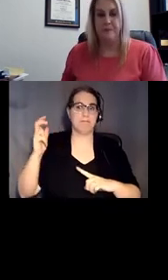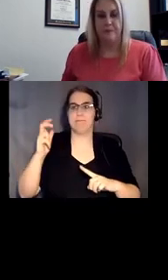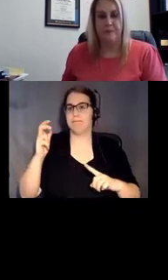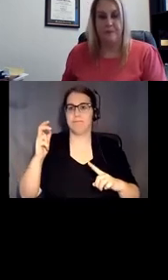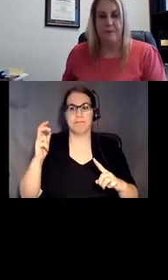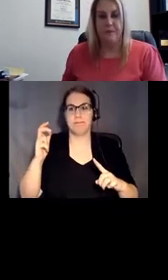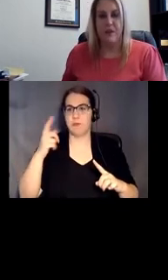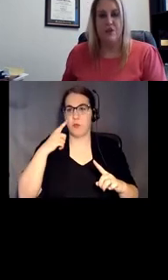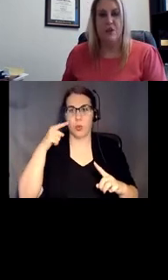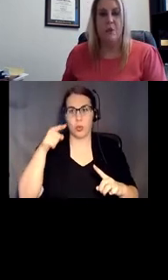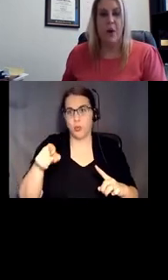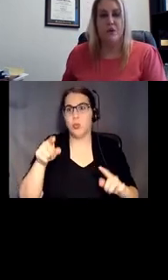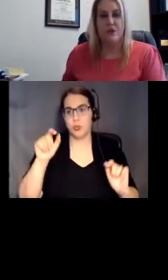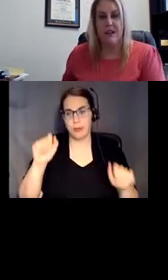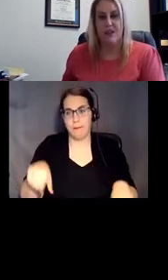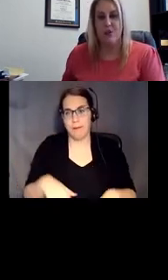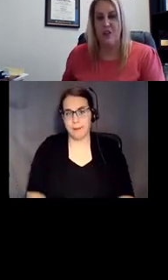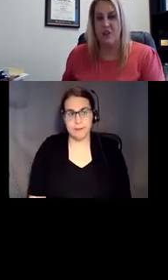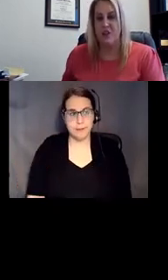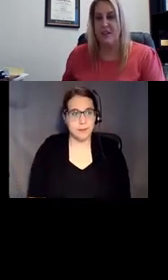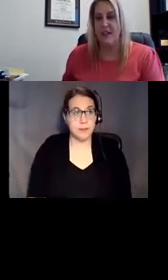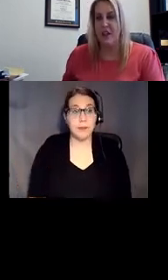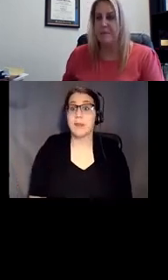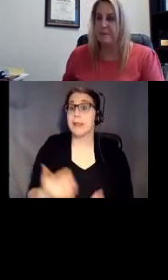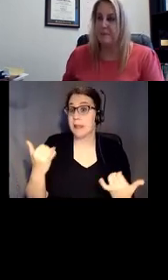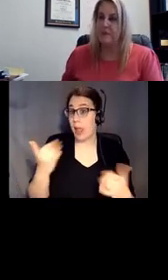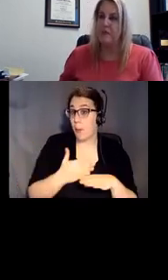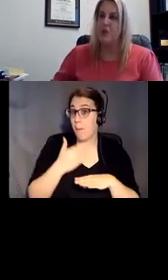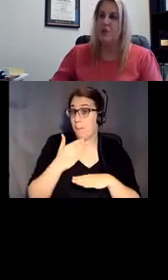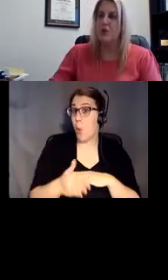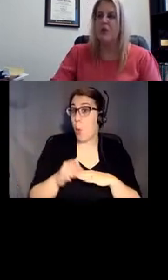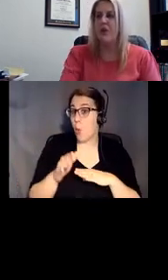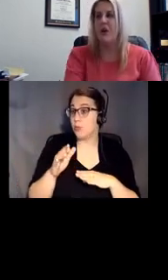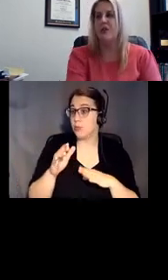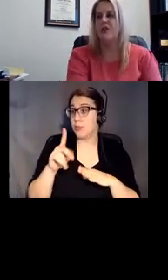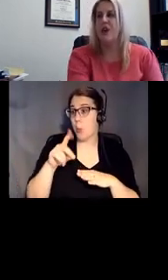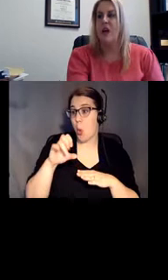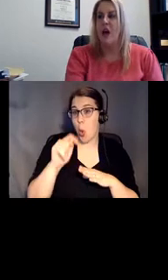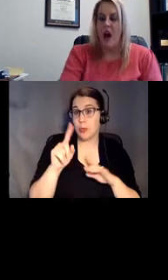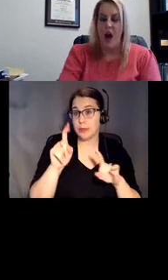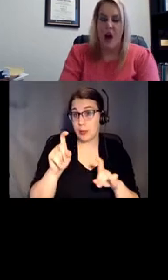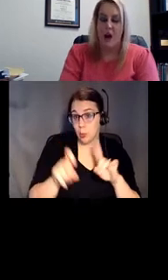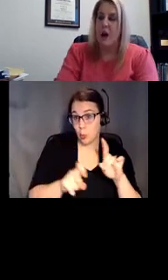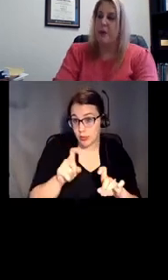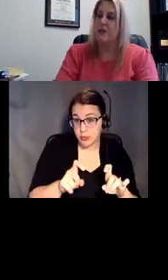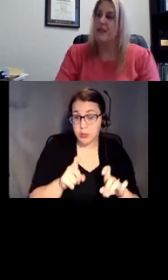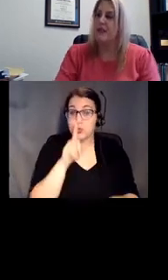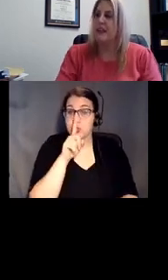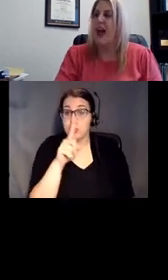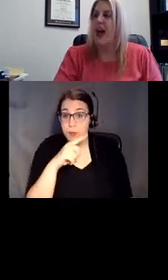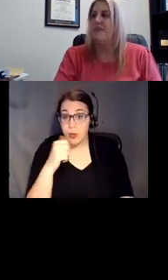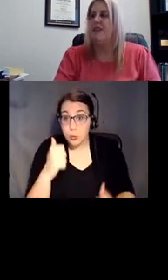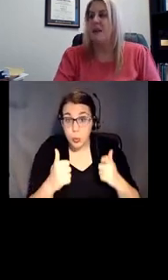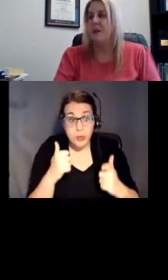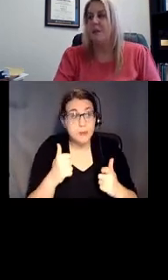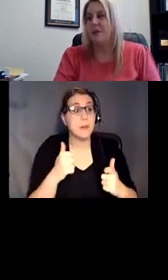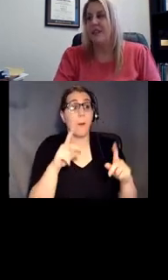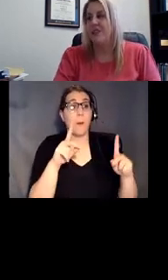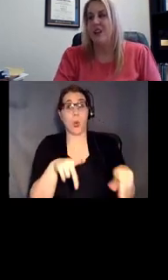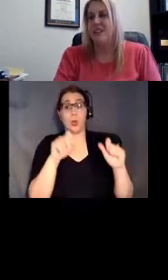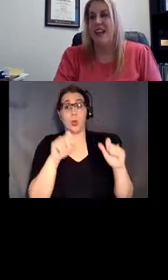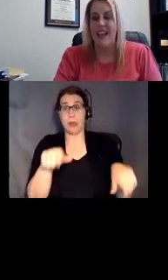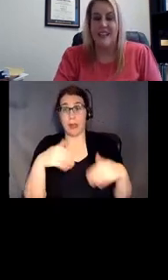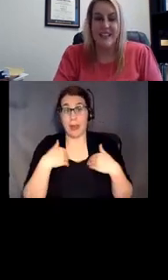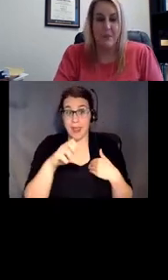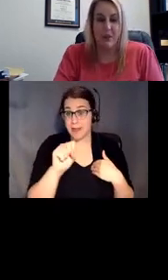you. So post-test questions here. True or false? A person can have a supplemental